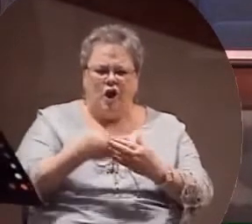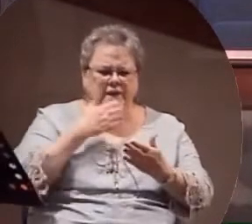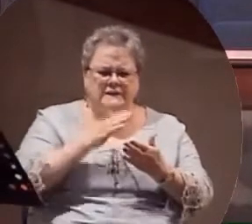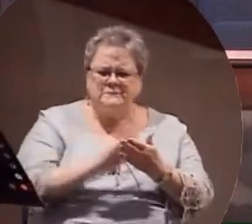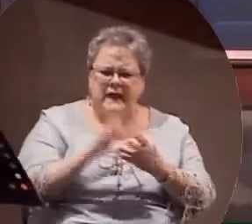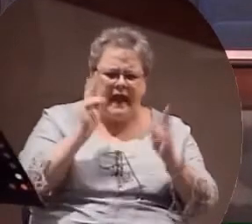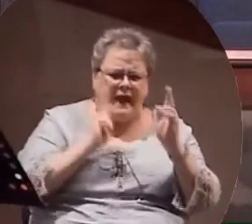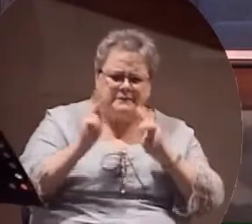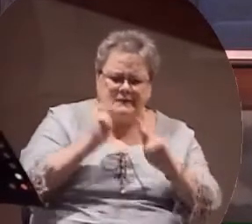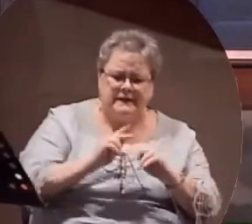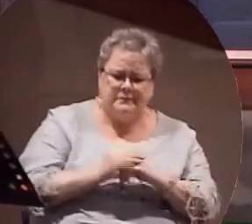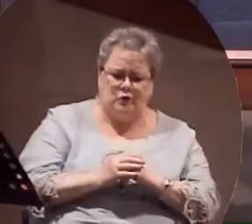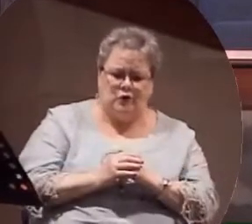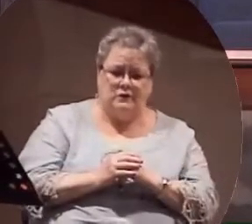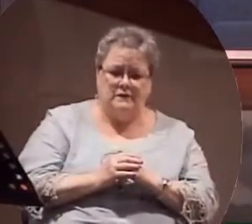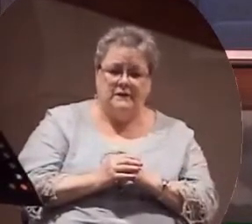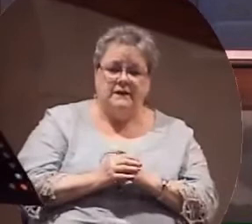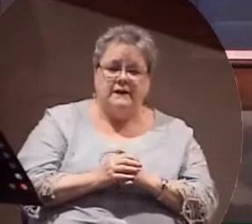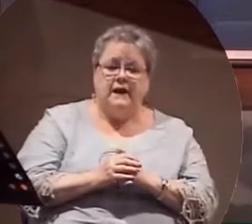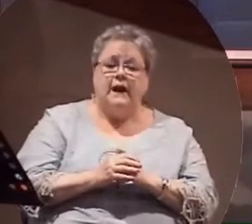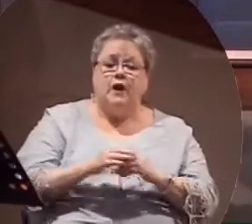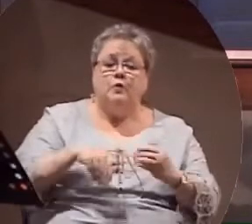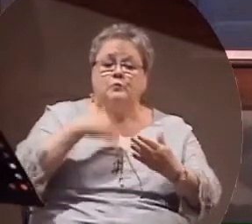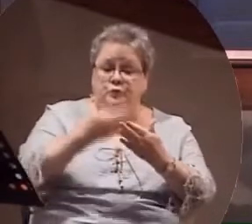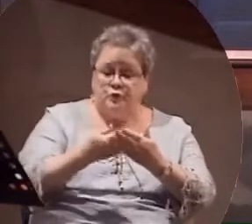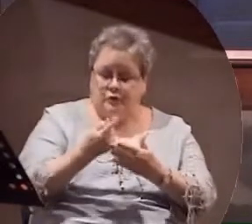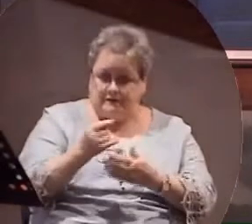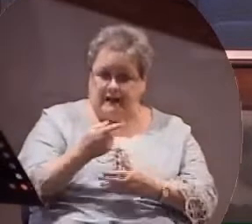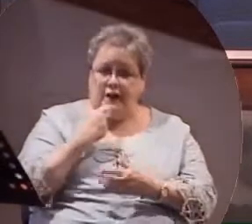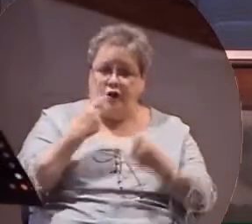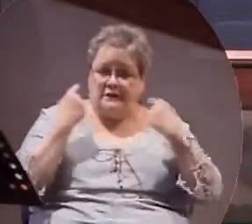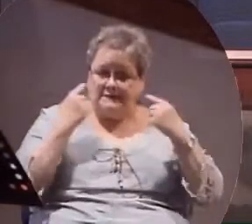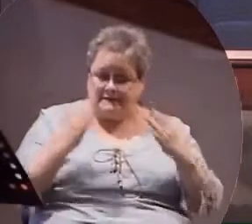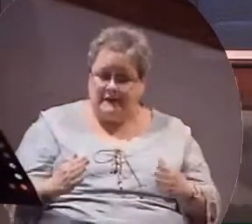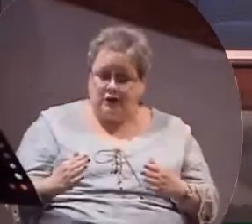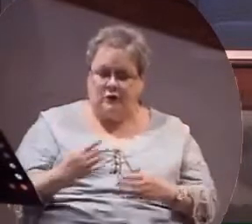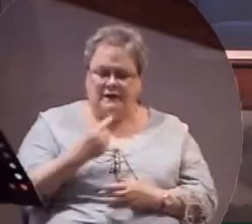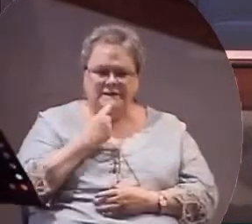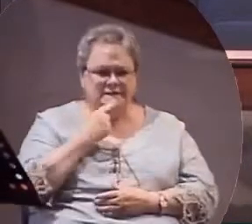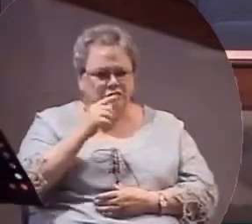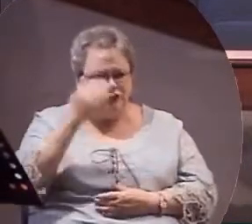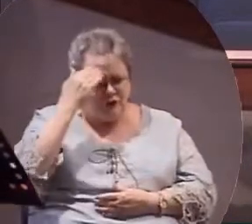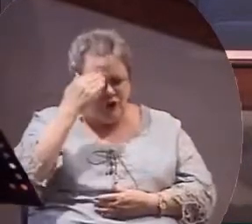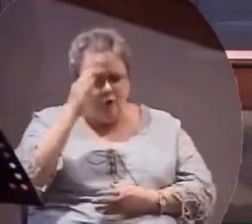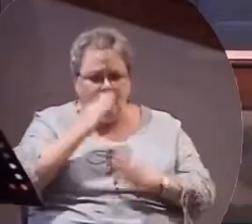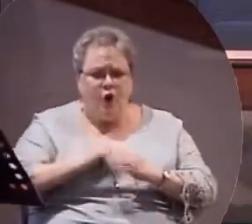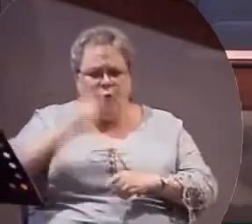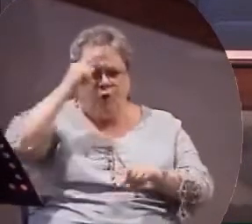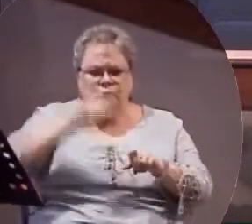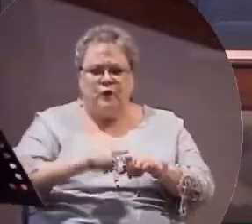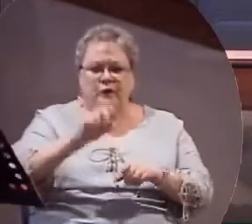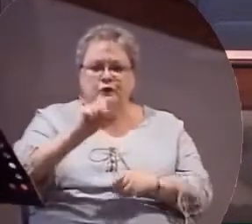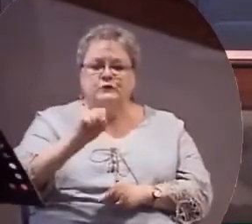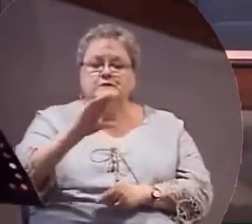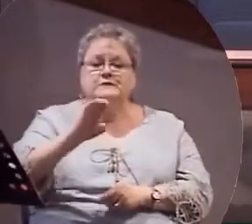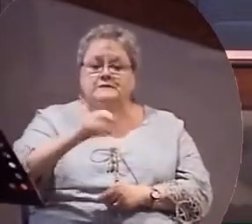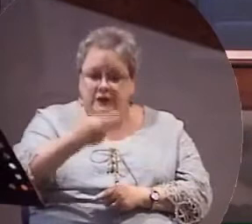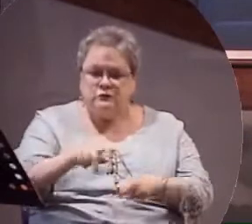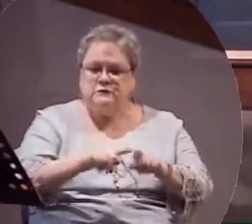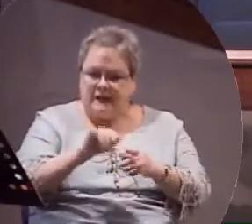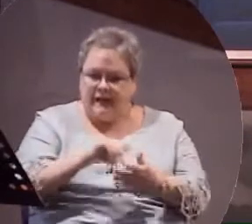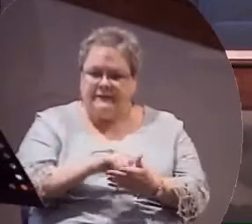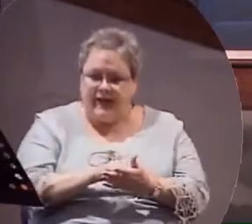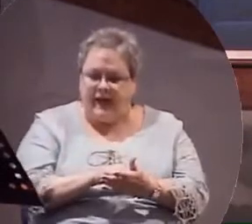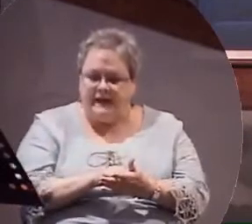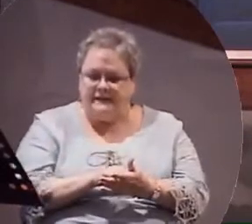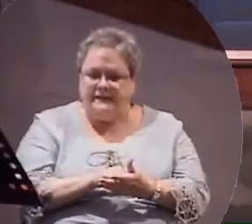life, which is the evidence of the fact that they're a sinner. And then he goes on to say, "Do you know something? Old brother such was just like that one time.